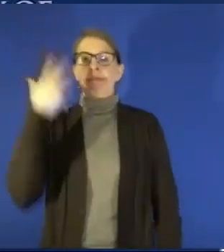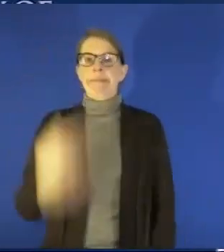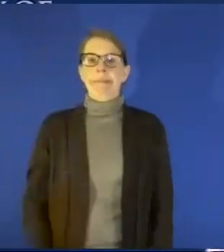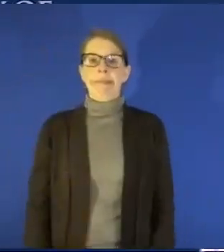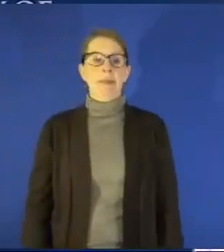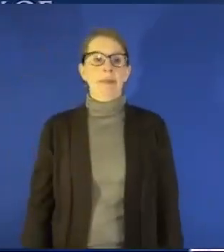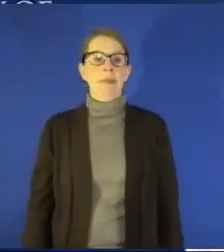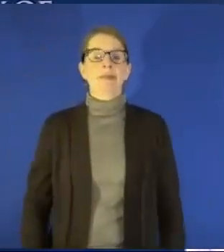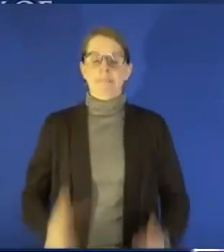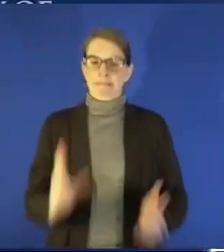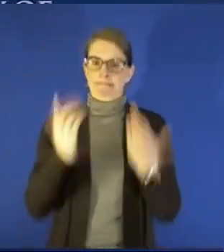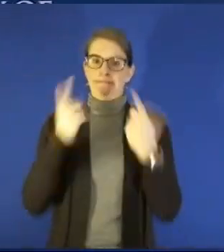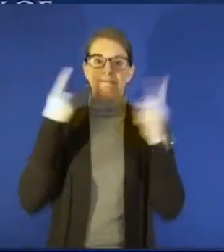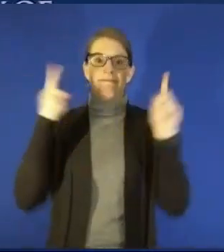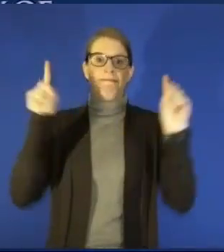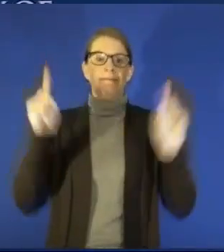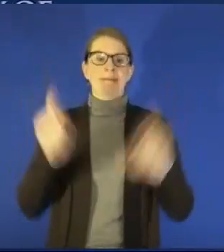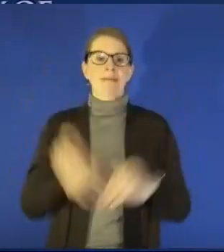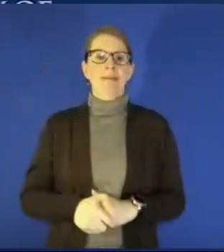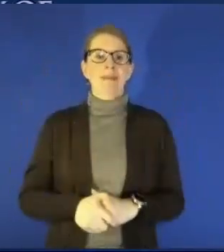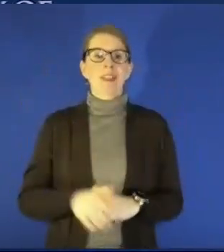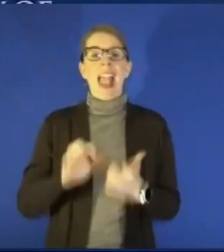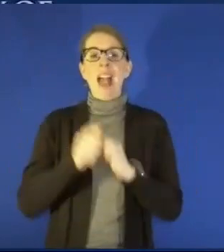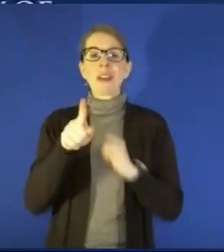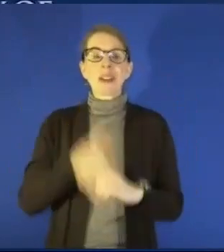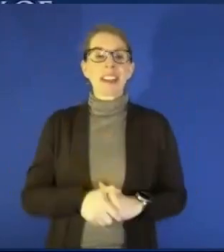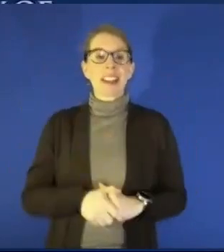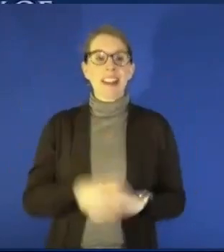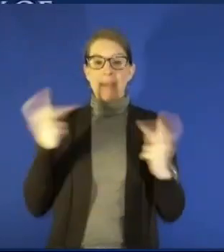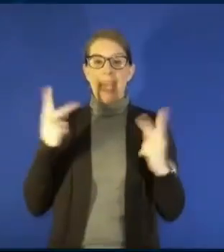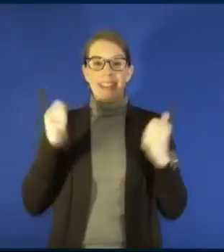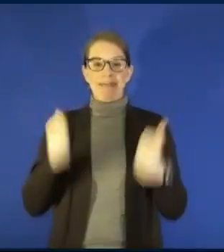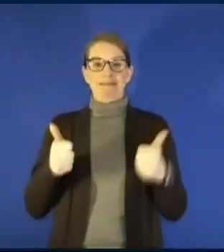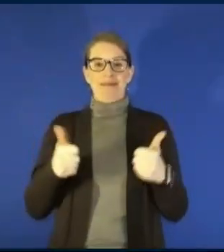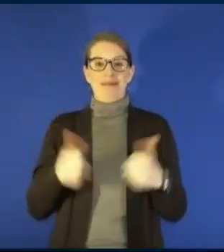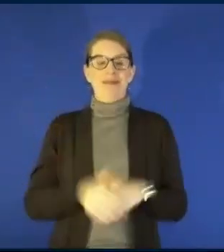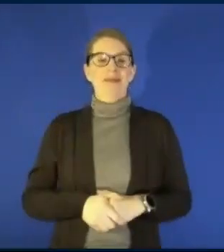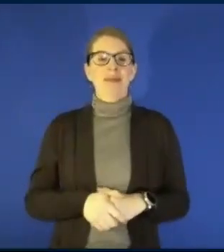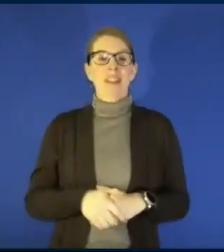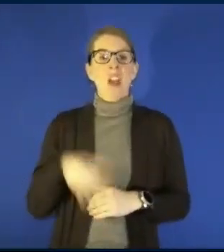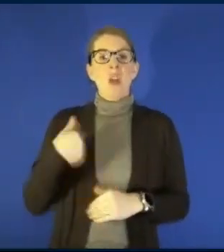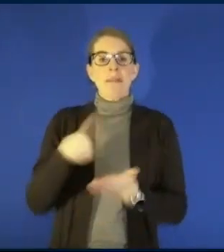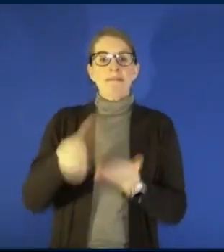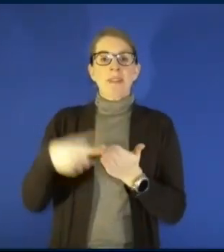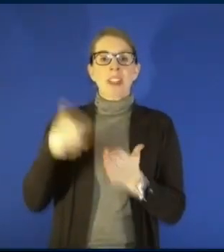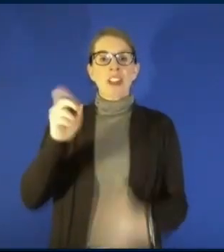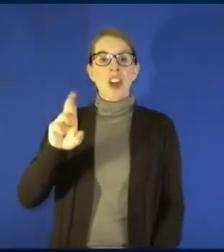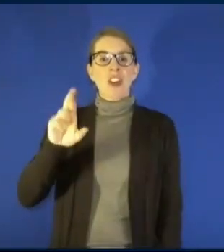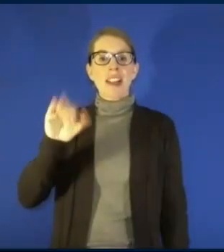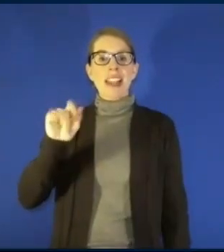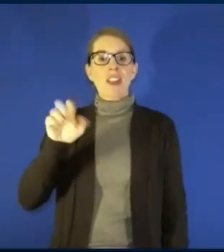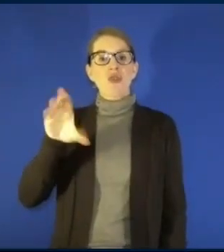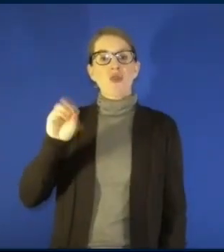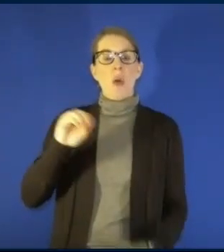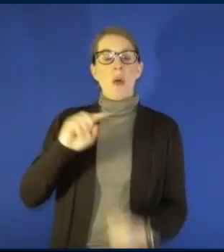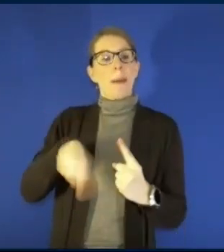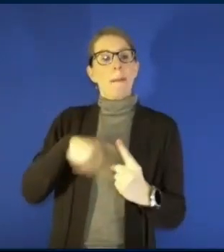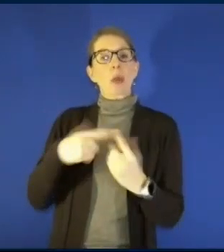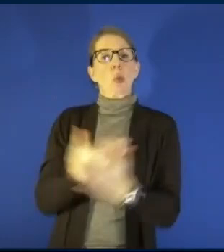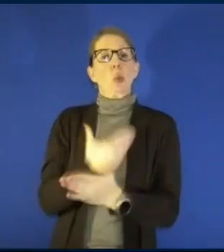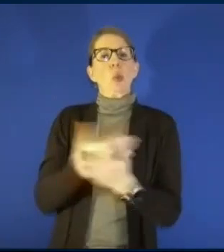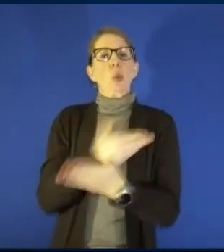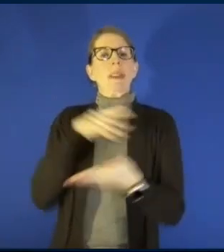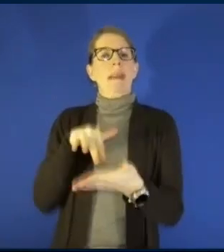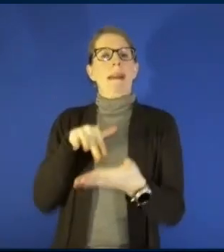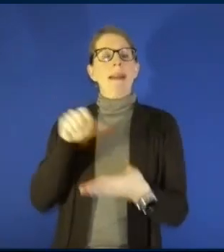There you go. They unmuted Yep. you. How are All right. you? Thank Okay, you. you're I'm back. good. All right, so we're talking with Dr. Castro about the new study, and Stephanie is on the